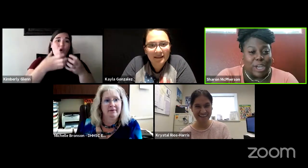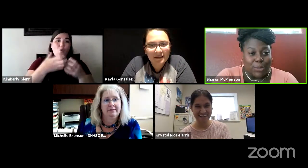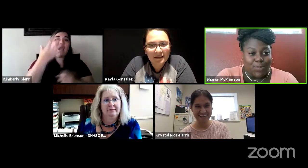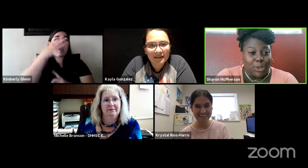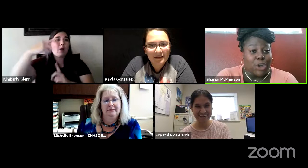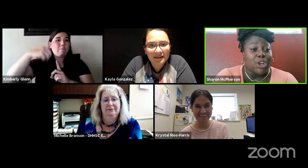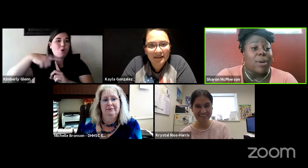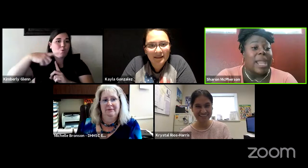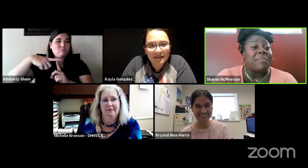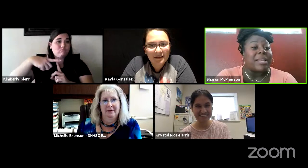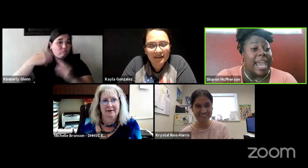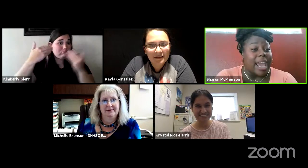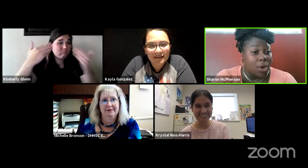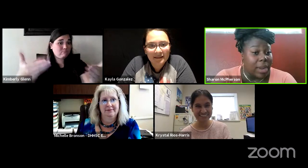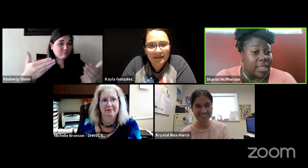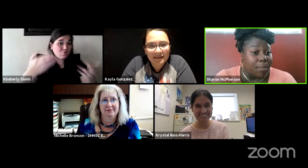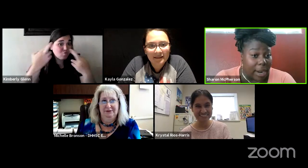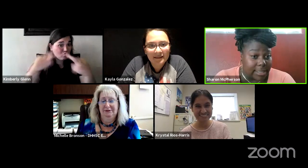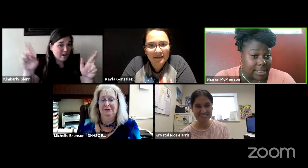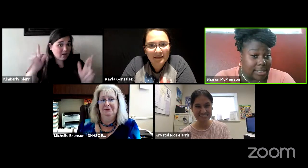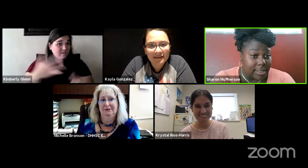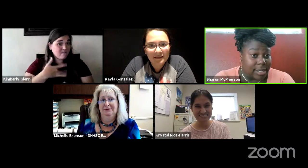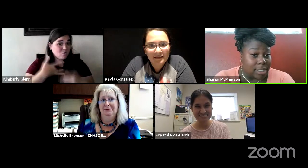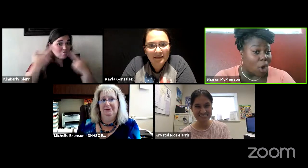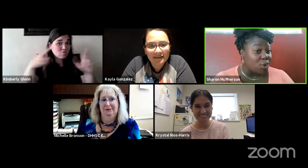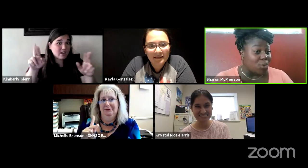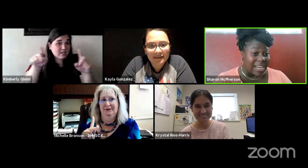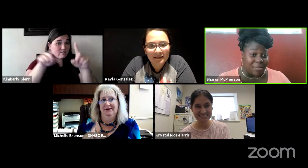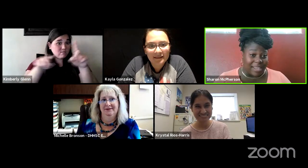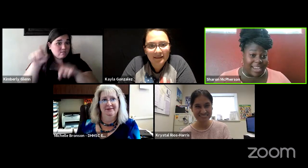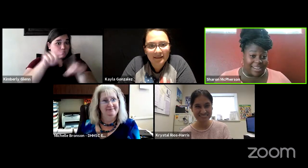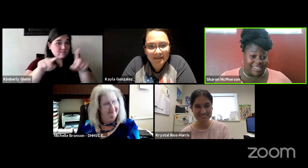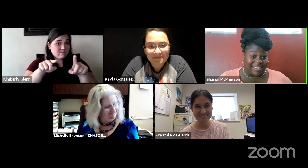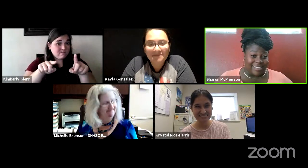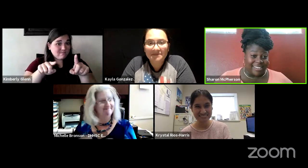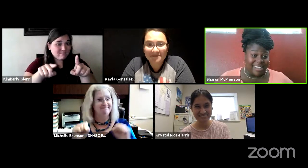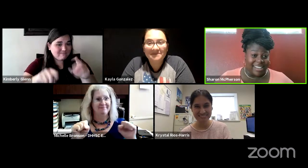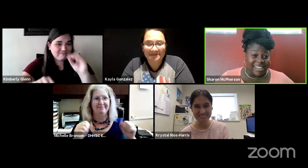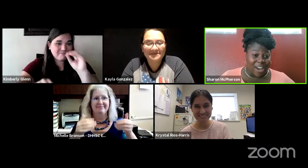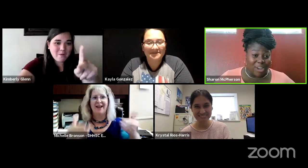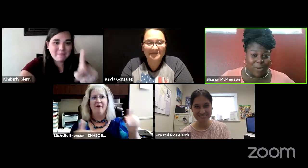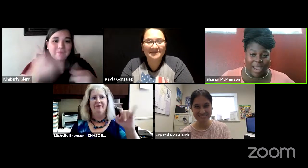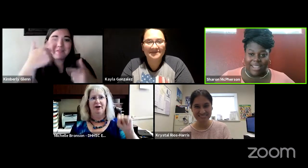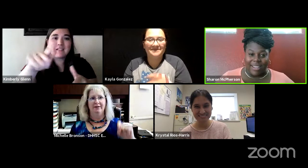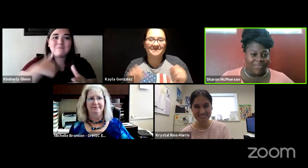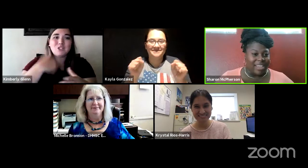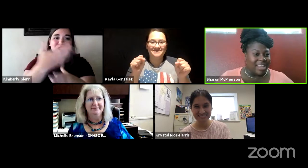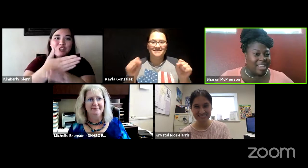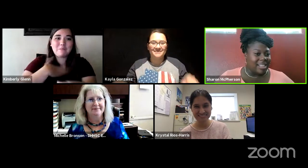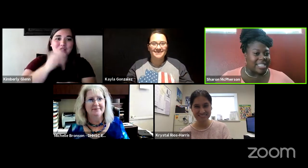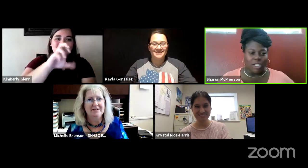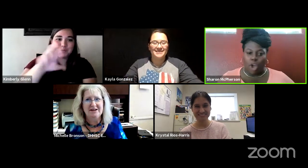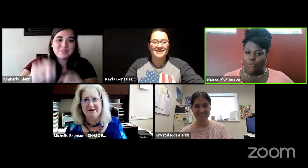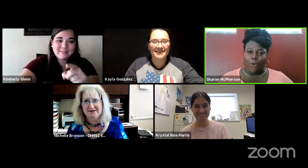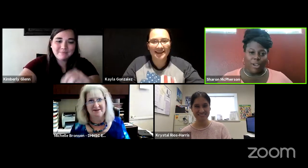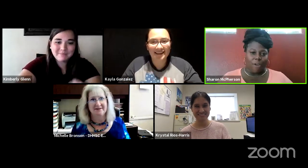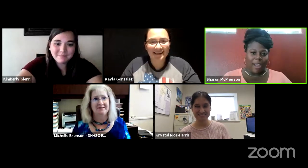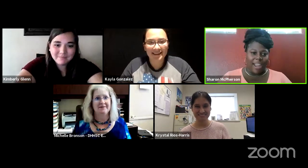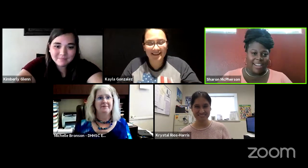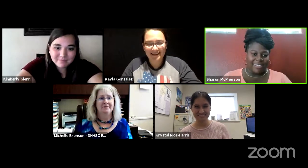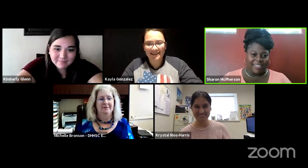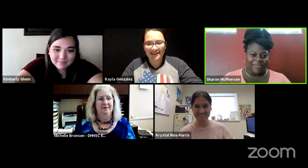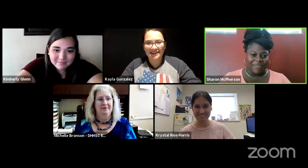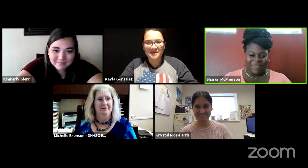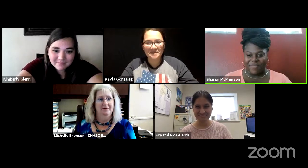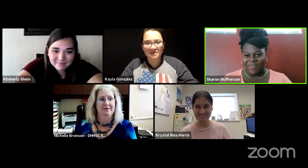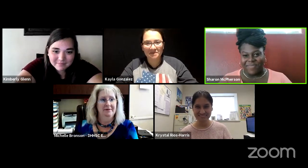So Michelle, you're going to go ahead and pick the category and the points. So are you ready to begin? Are you ready? Let's go for it. All